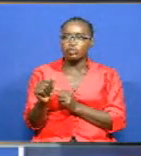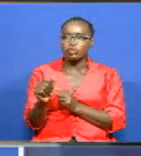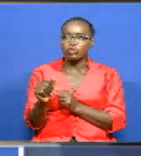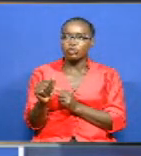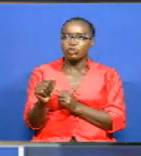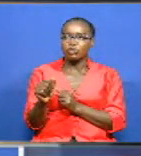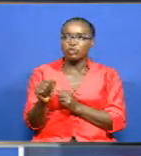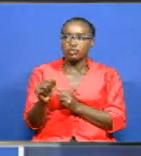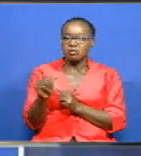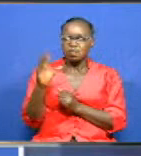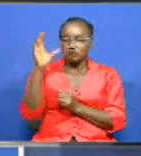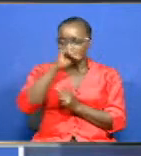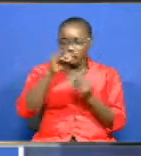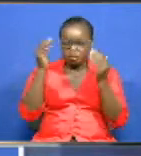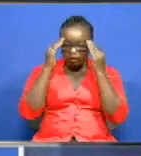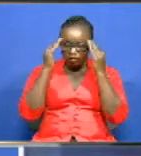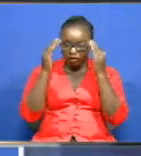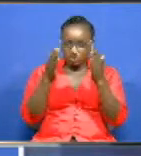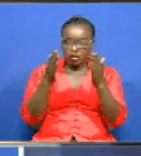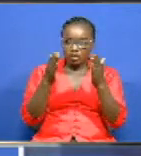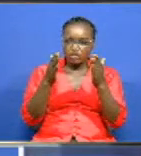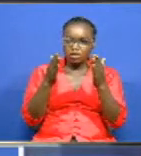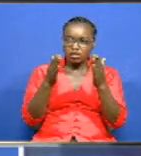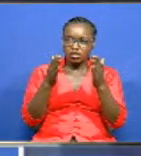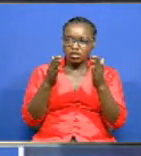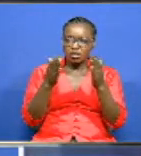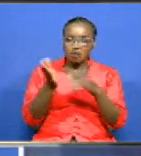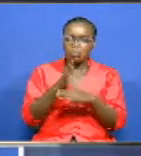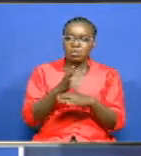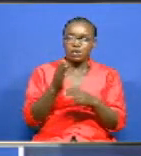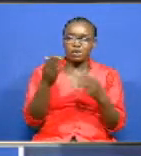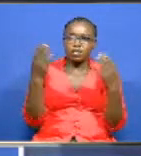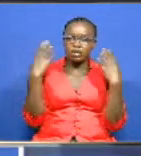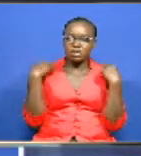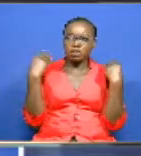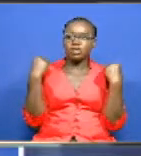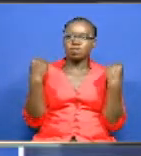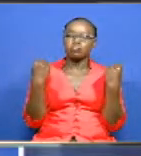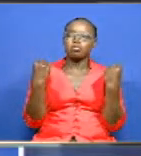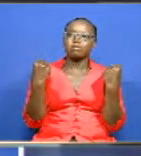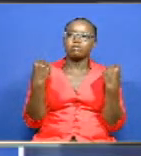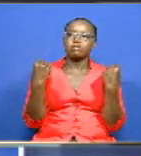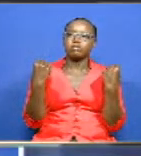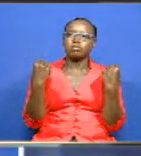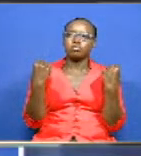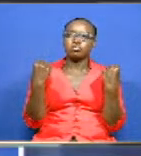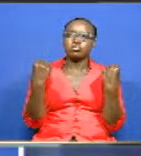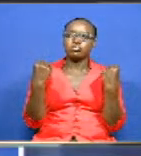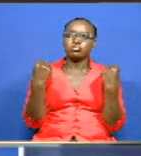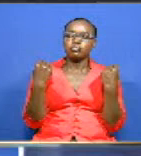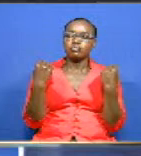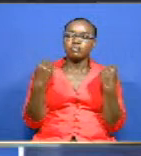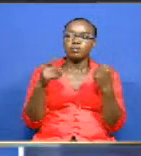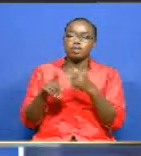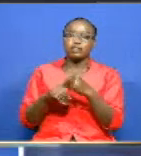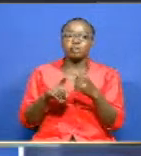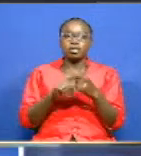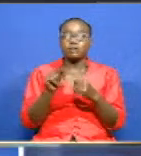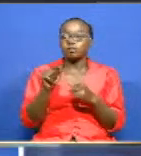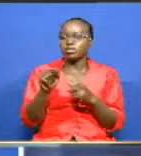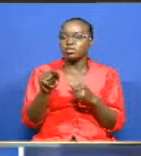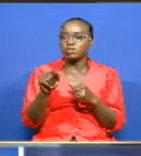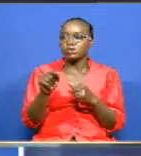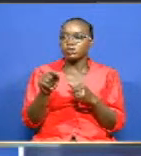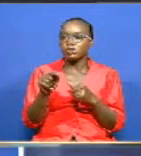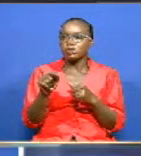Lack of focus gets them right back in the game. Third quarter, I mean, 66 points in the paint tonight,